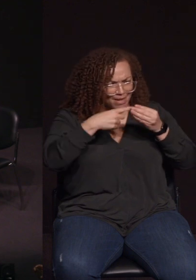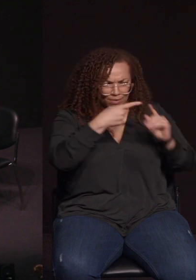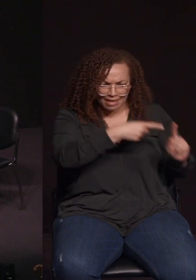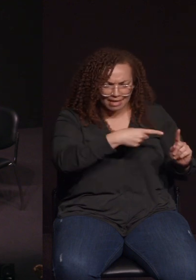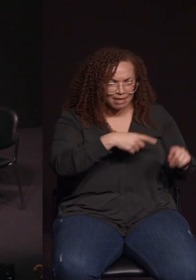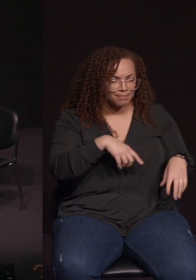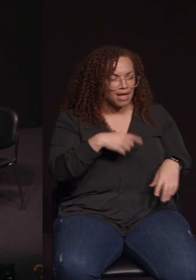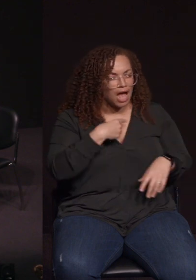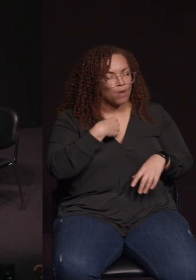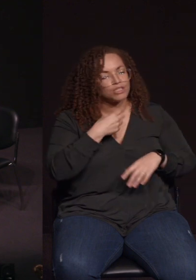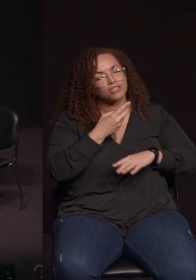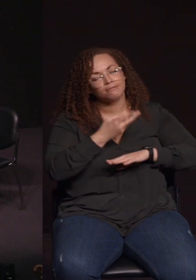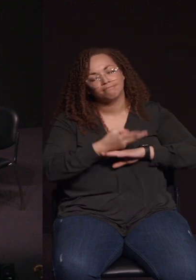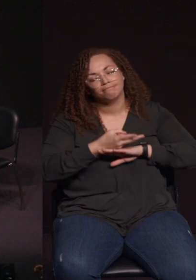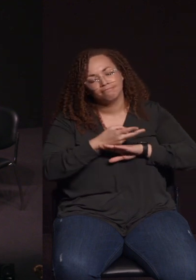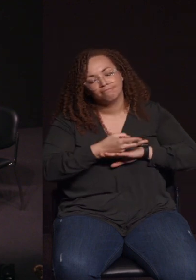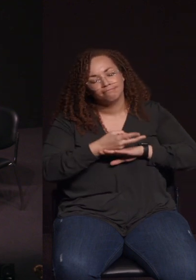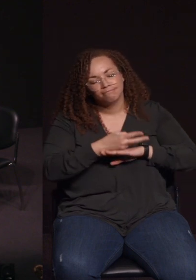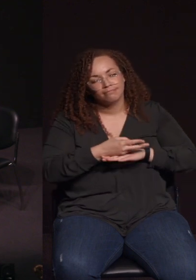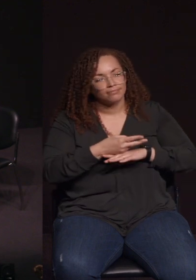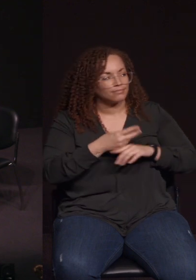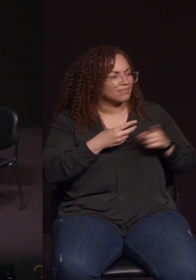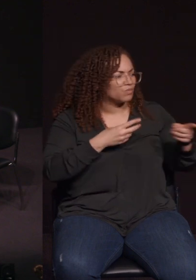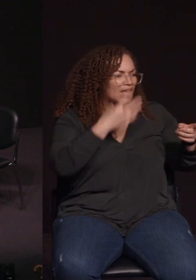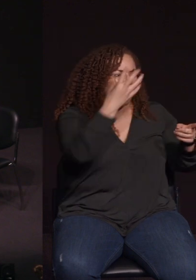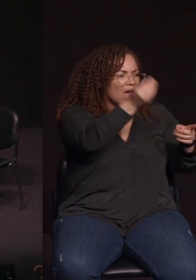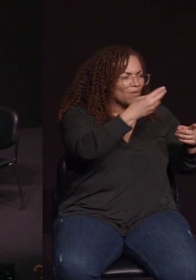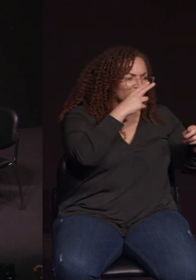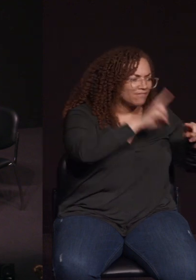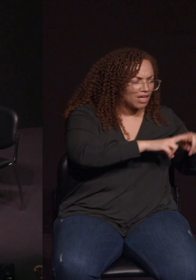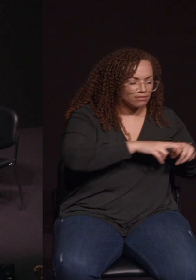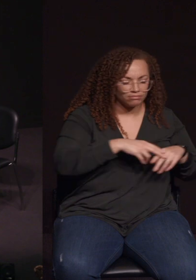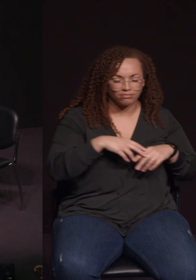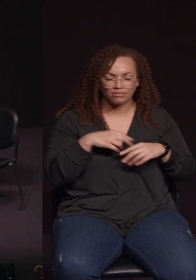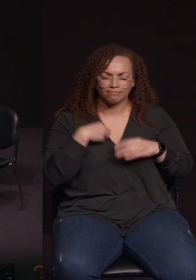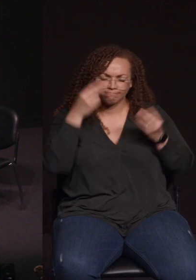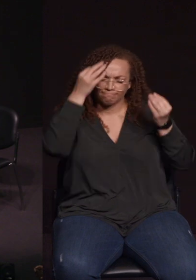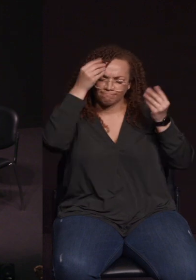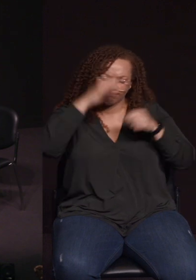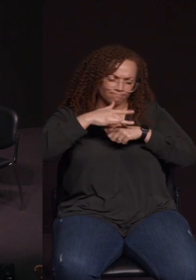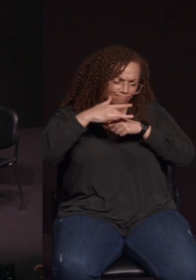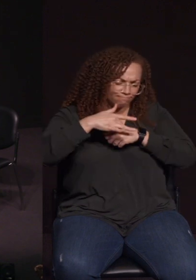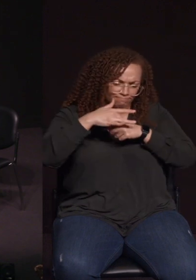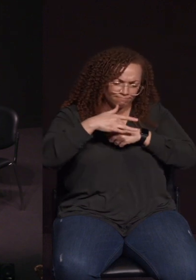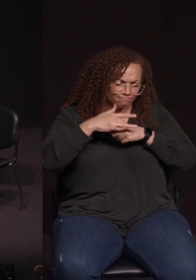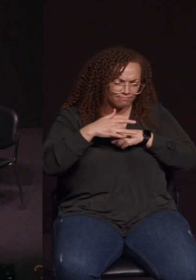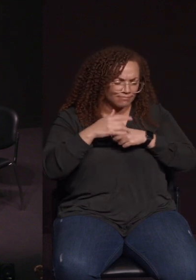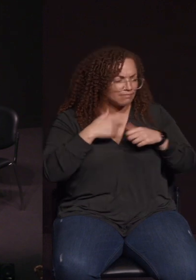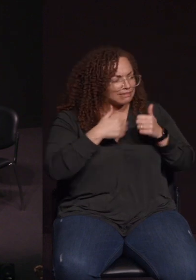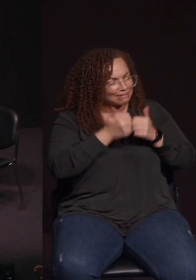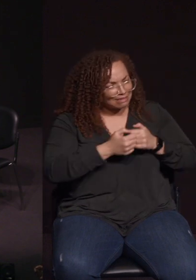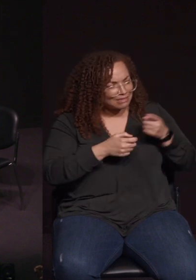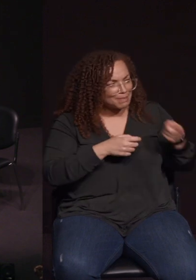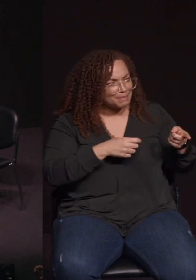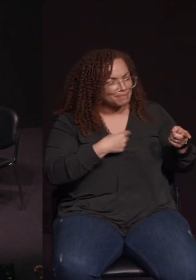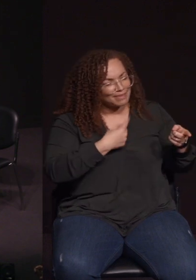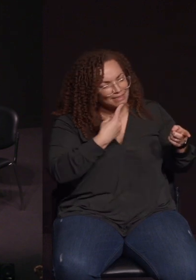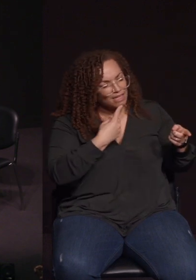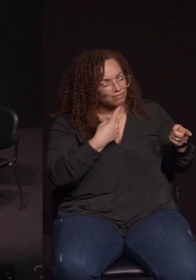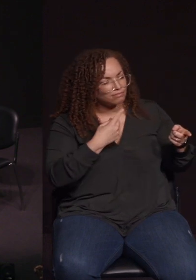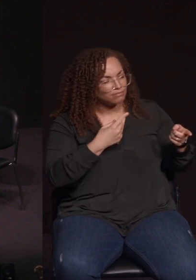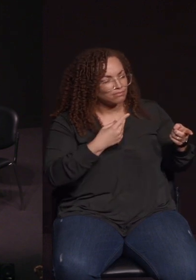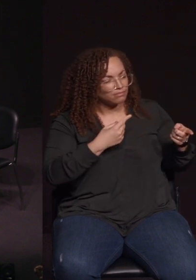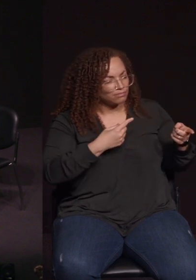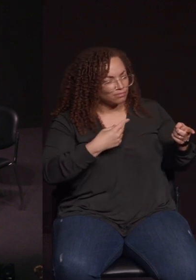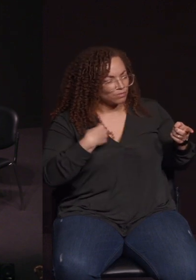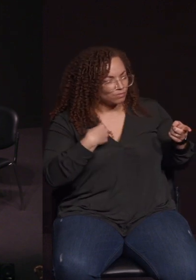fun. I texted him. I said, Uncle, love you. God loves you. And God loves your family. And an hour and a half later, he was murdered. Had I